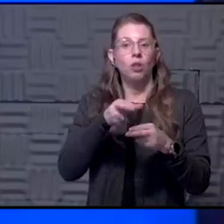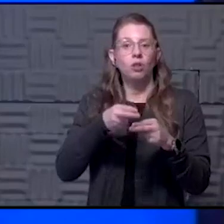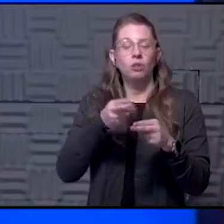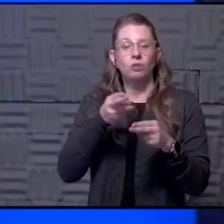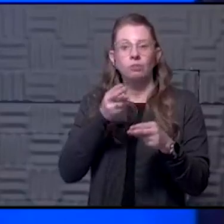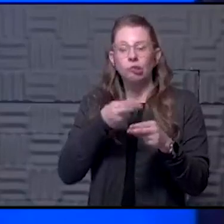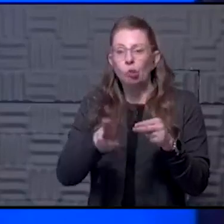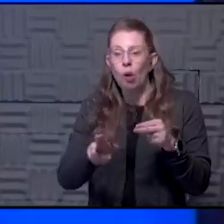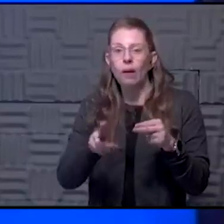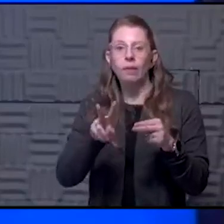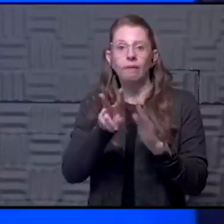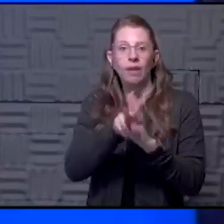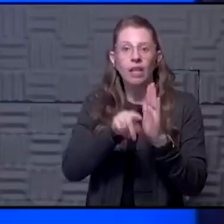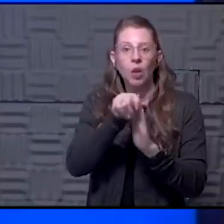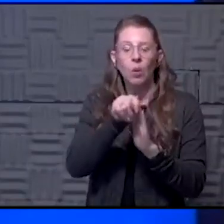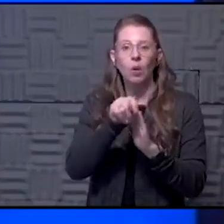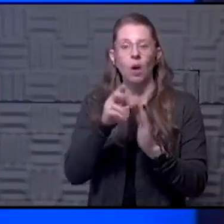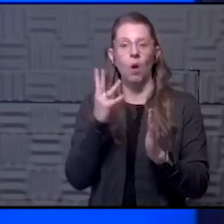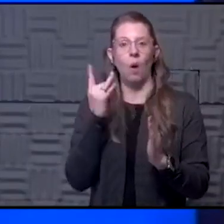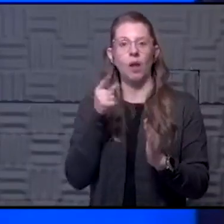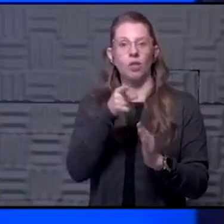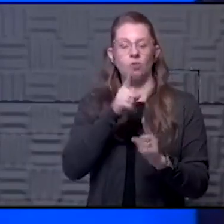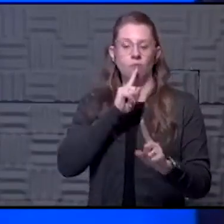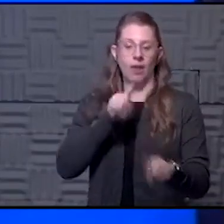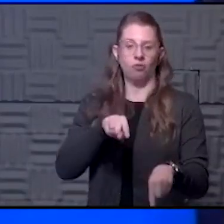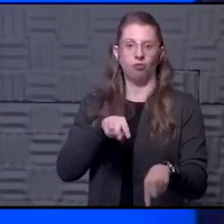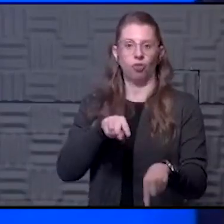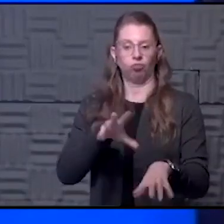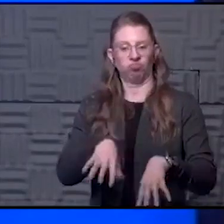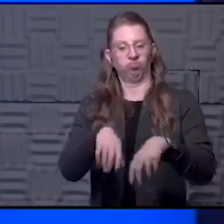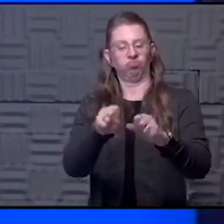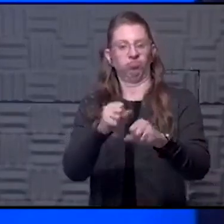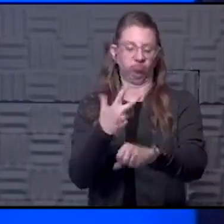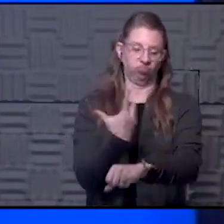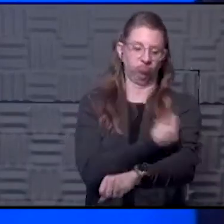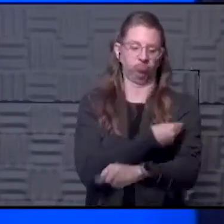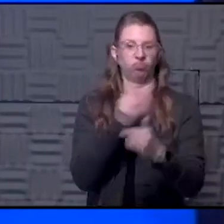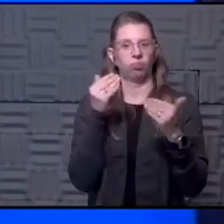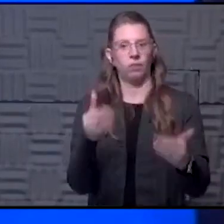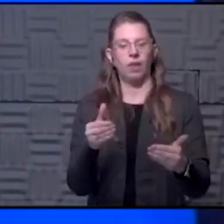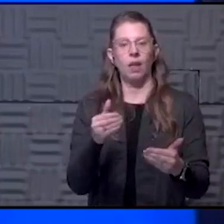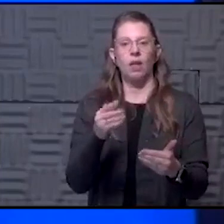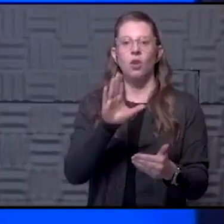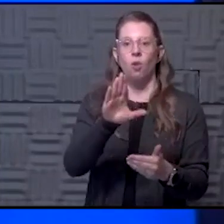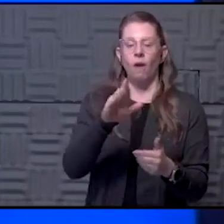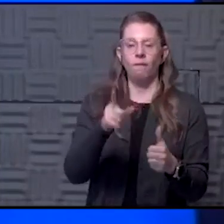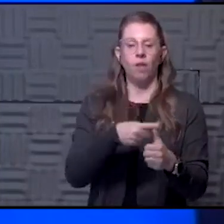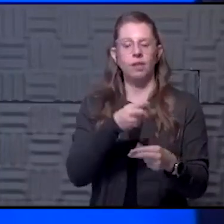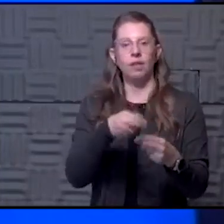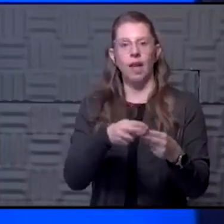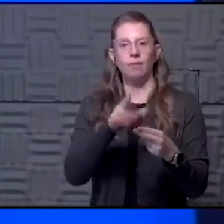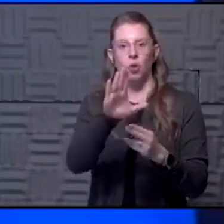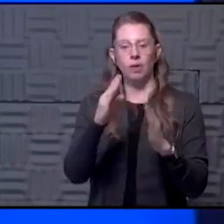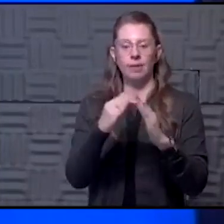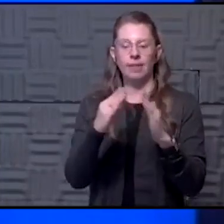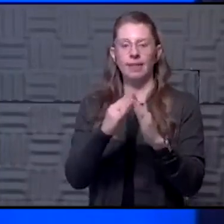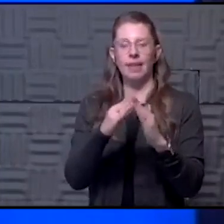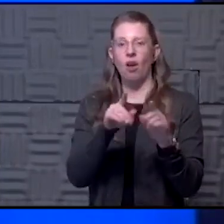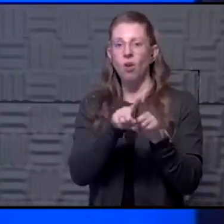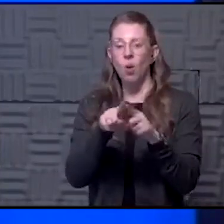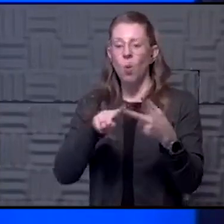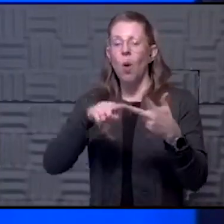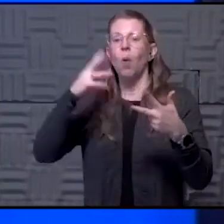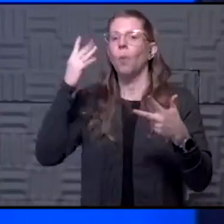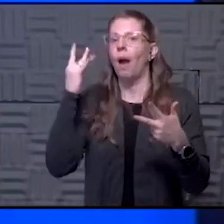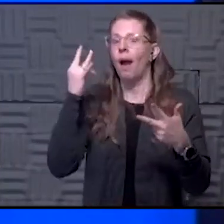of why you are answering the call to arms and decided to get the vaccine. Tell us your first name, your city, and your why.